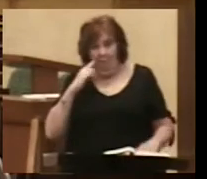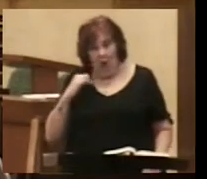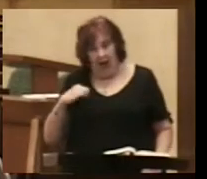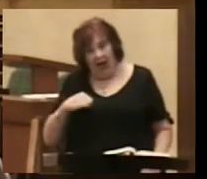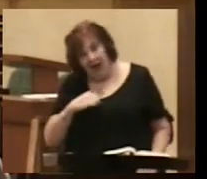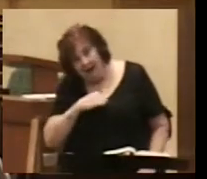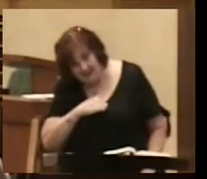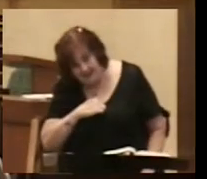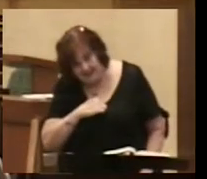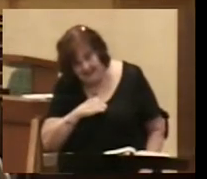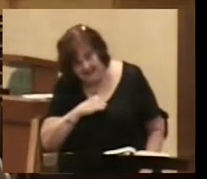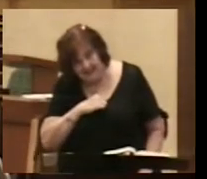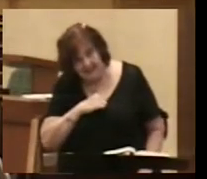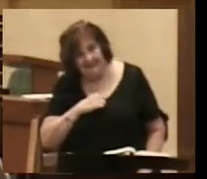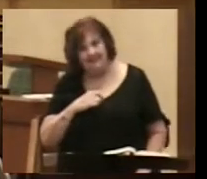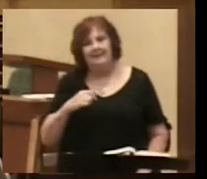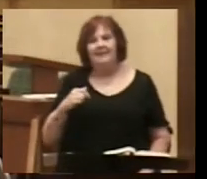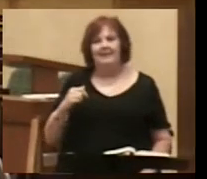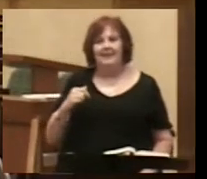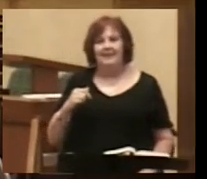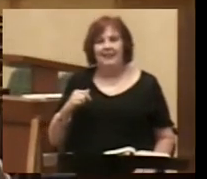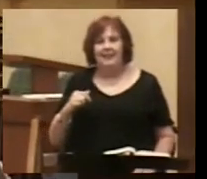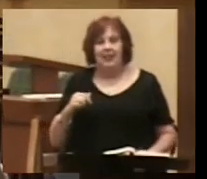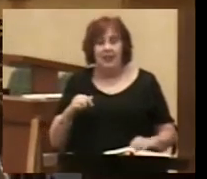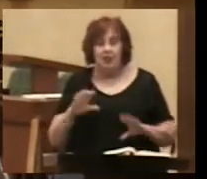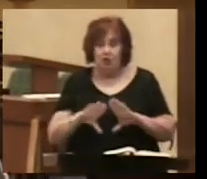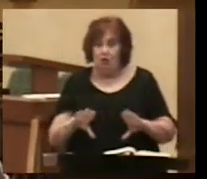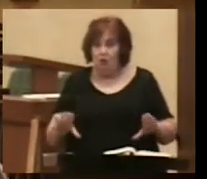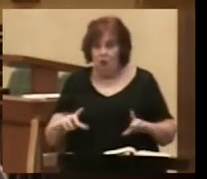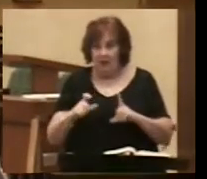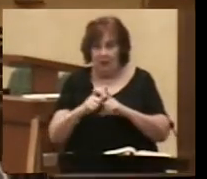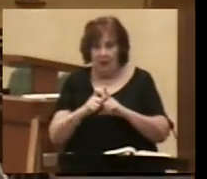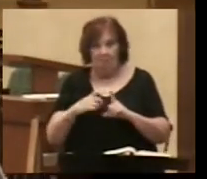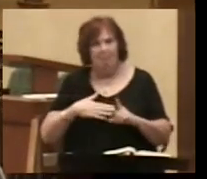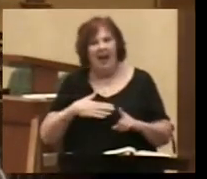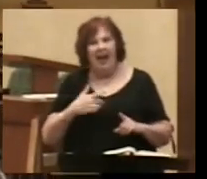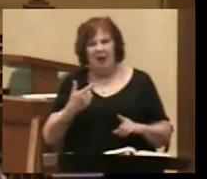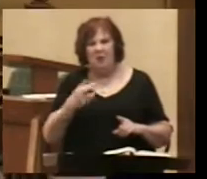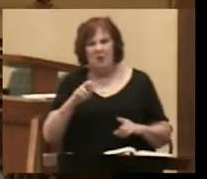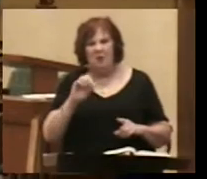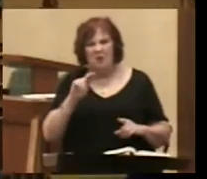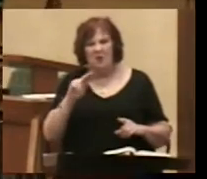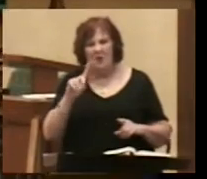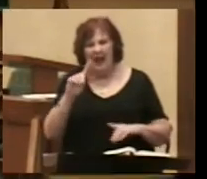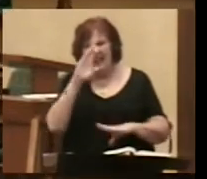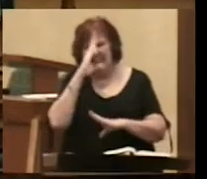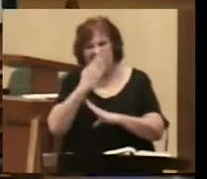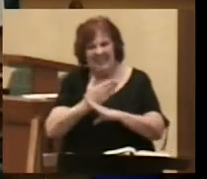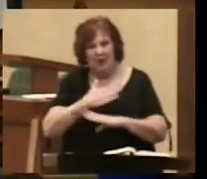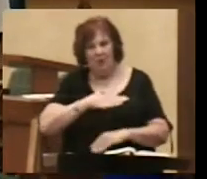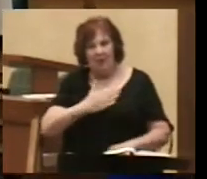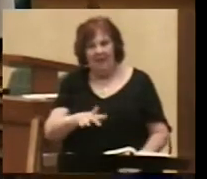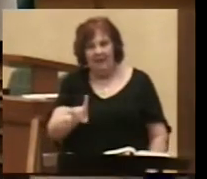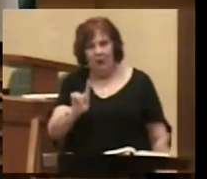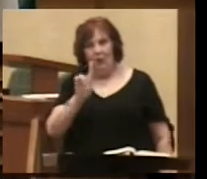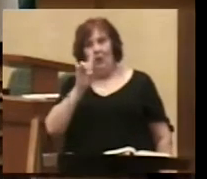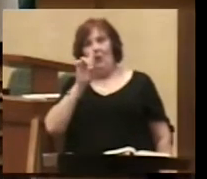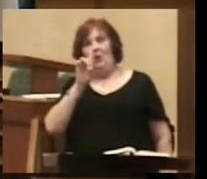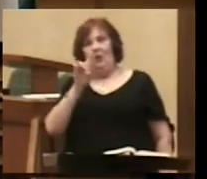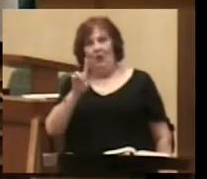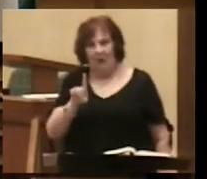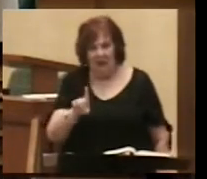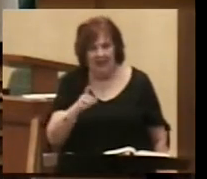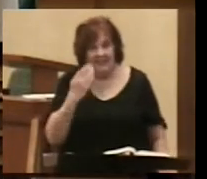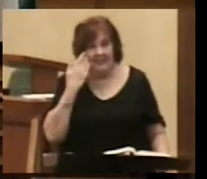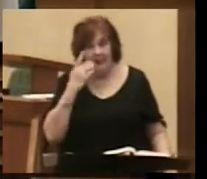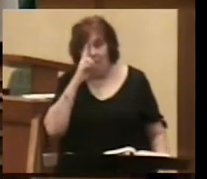us. In the children's word, my grandson was willing to fall backwards, even though he did not know